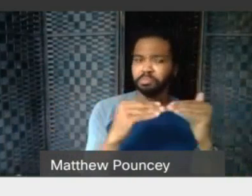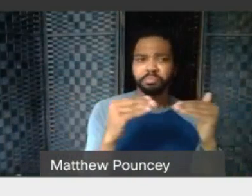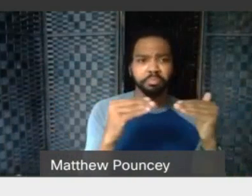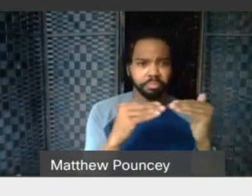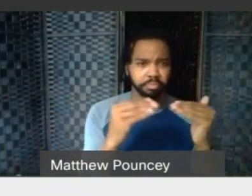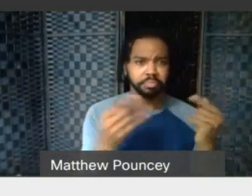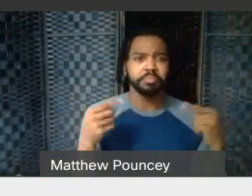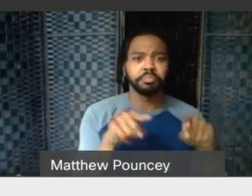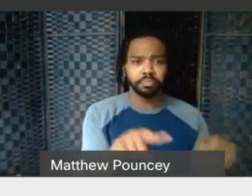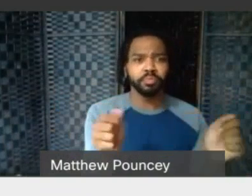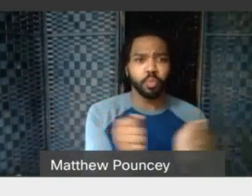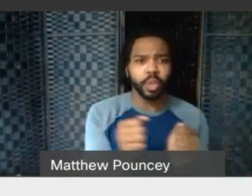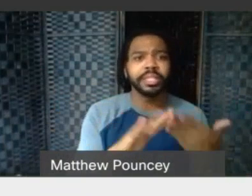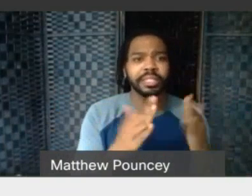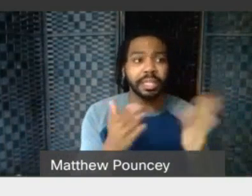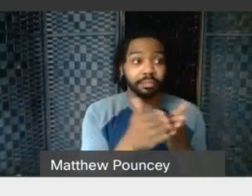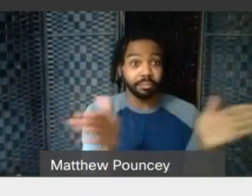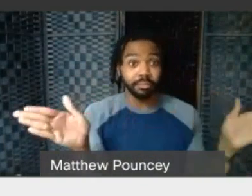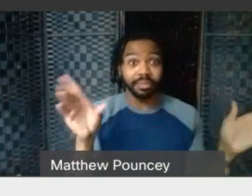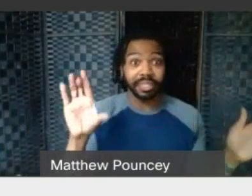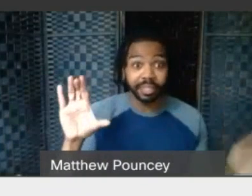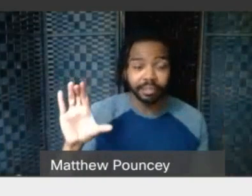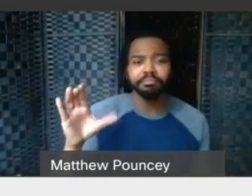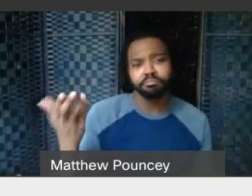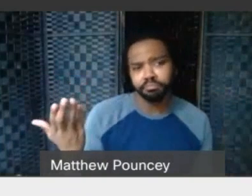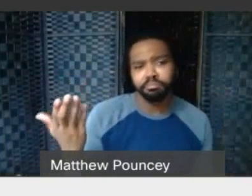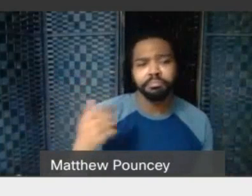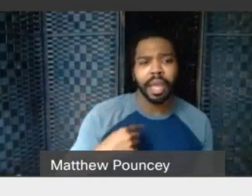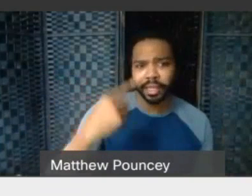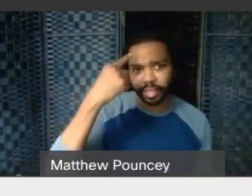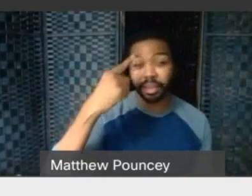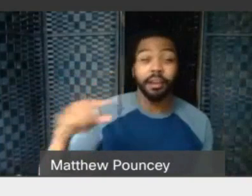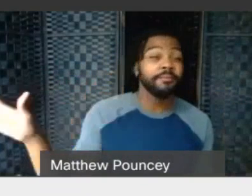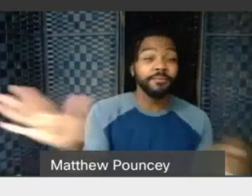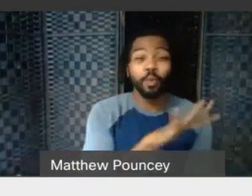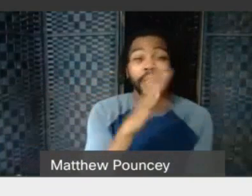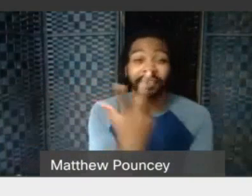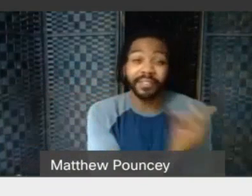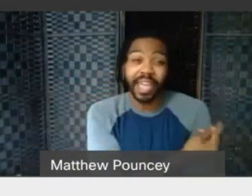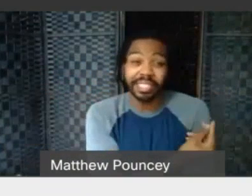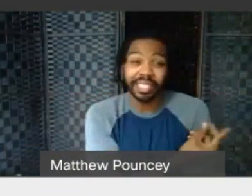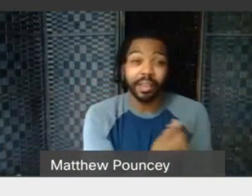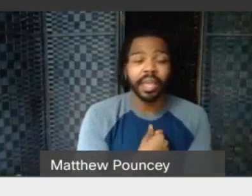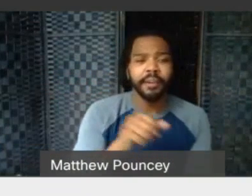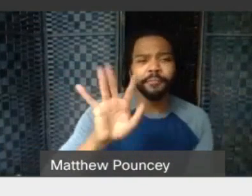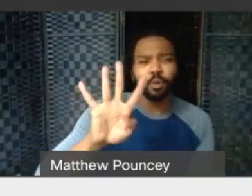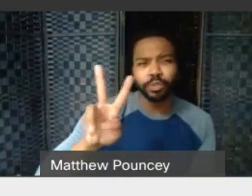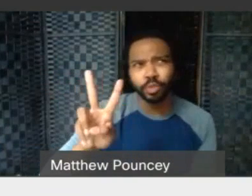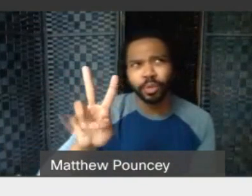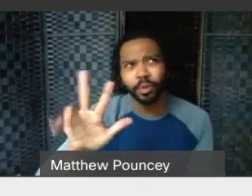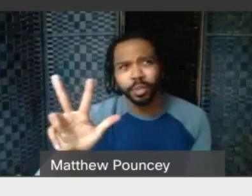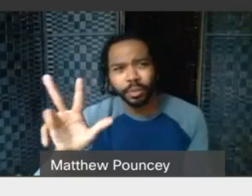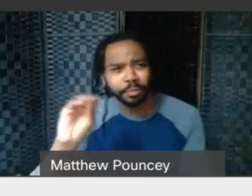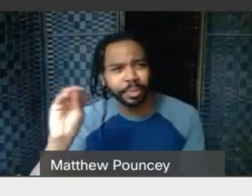And so, as a city, we're, I think, fully vaccinated is at 42 or 43%,